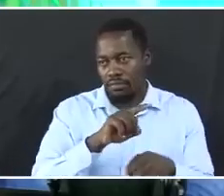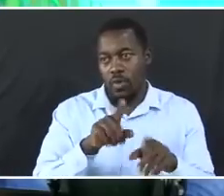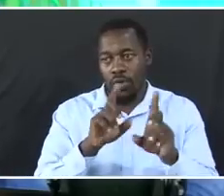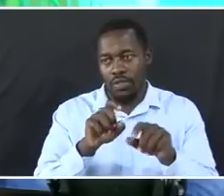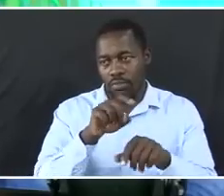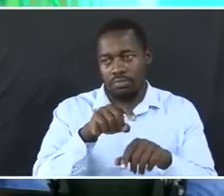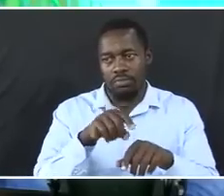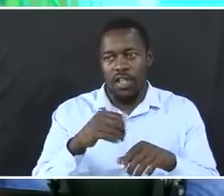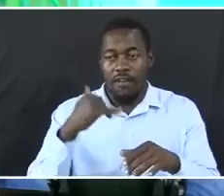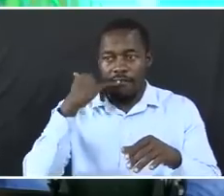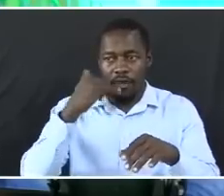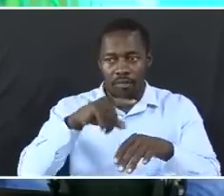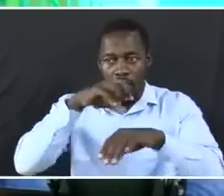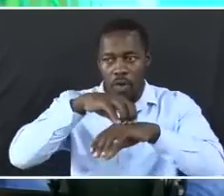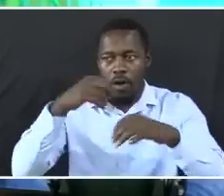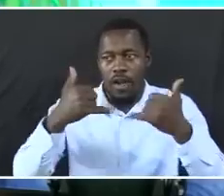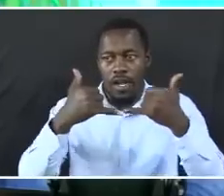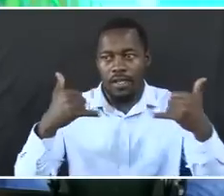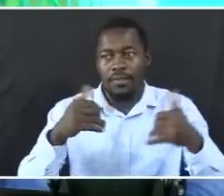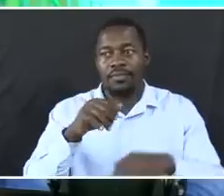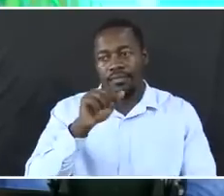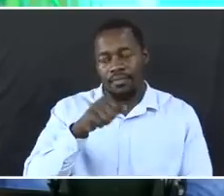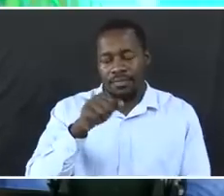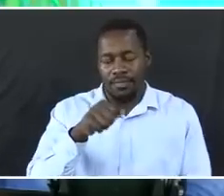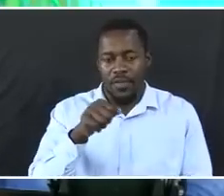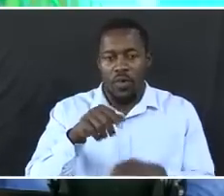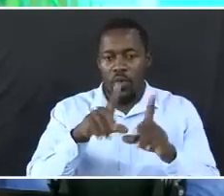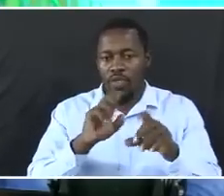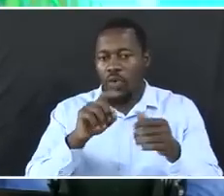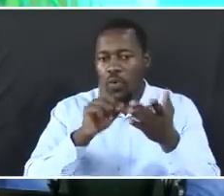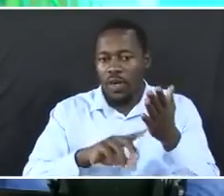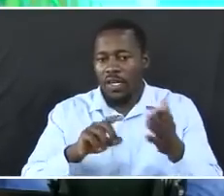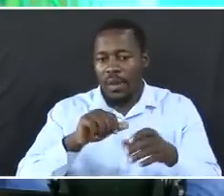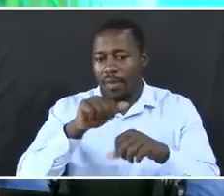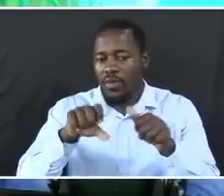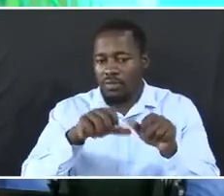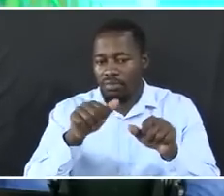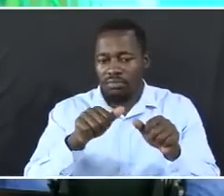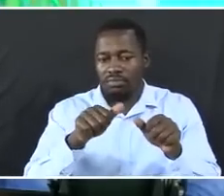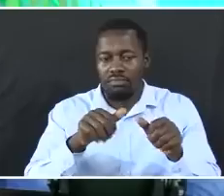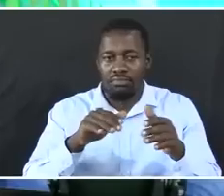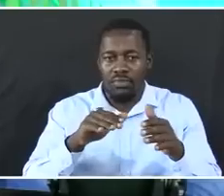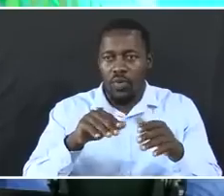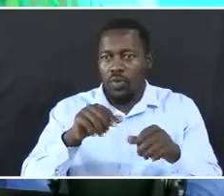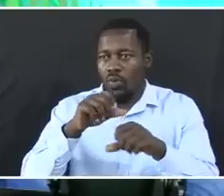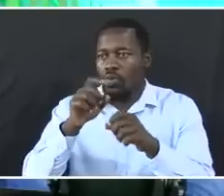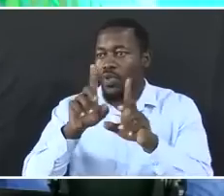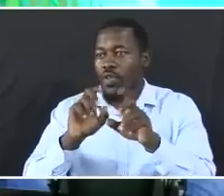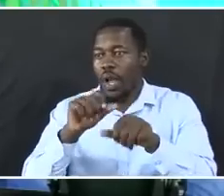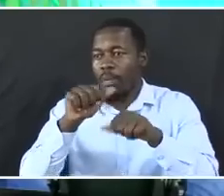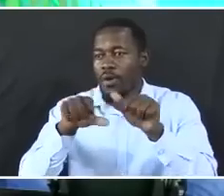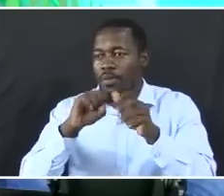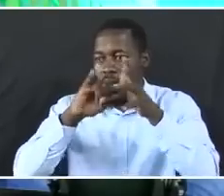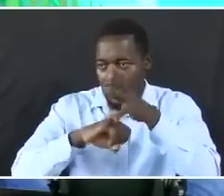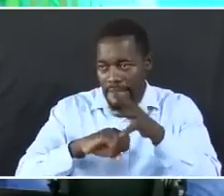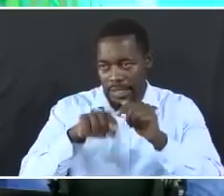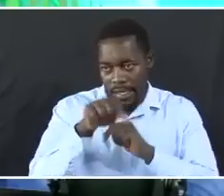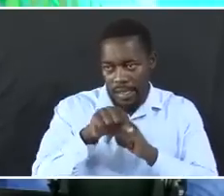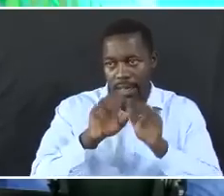There are three questions. I don't know whether you can take the first one, but I can read three of them at a go. The second question